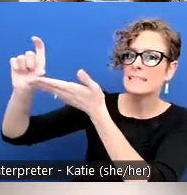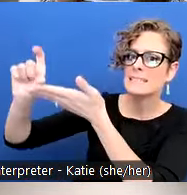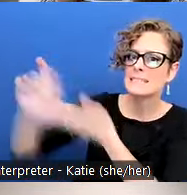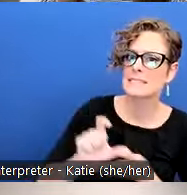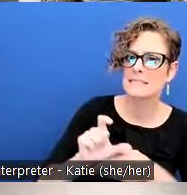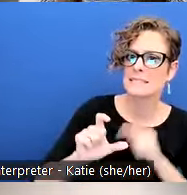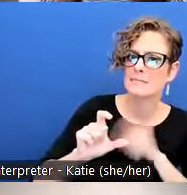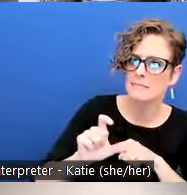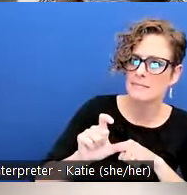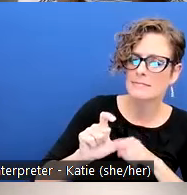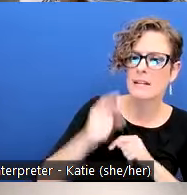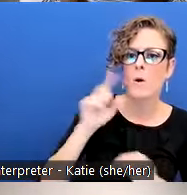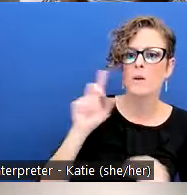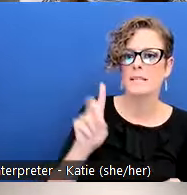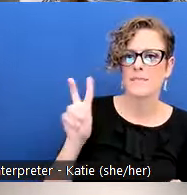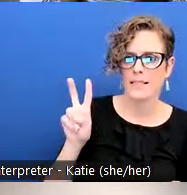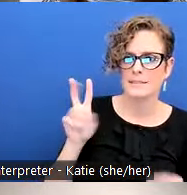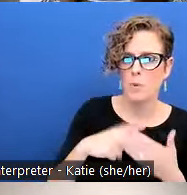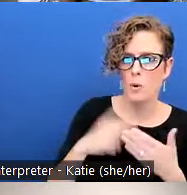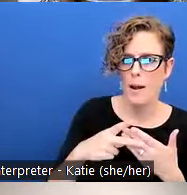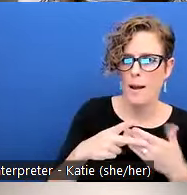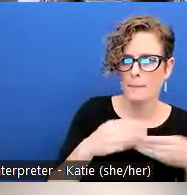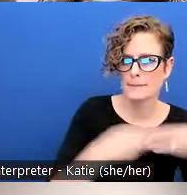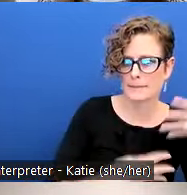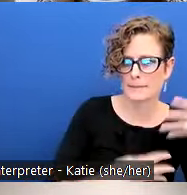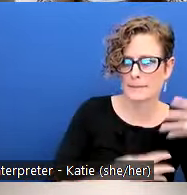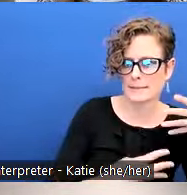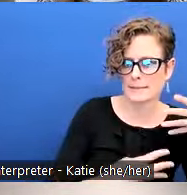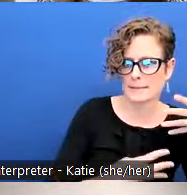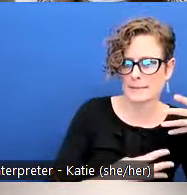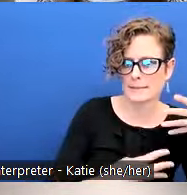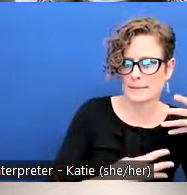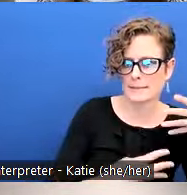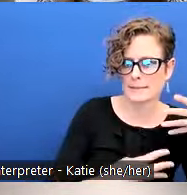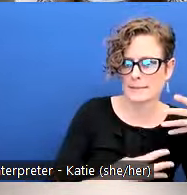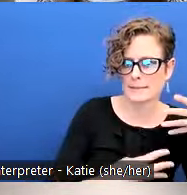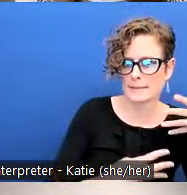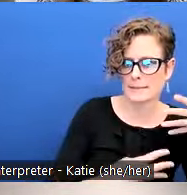be used for domestic violence programs. And that comes from